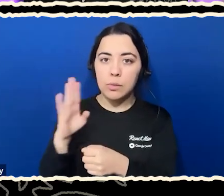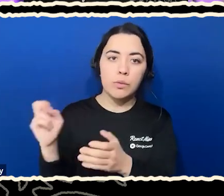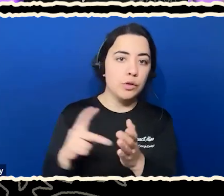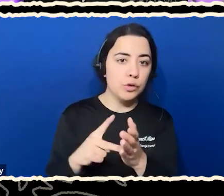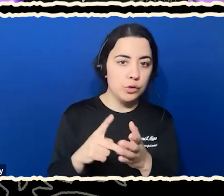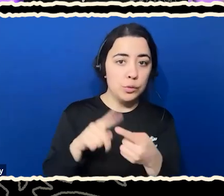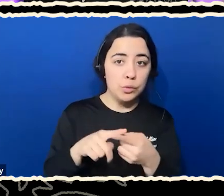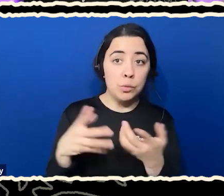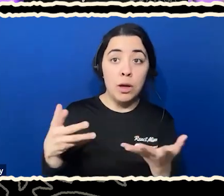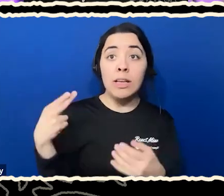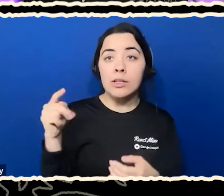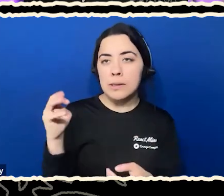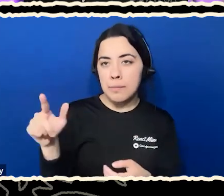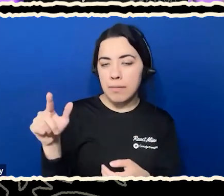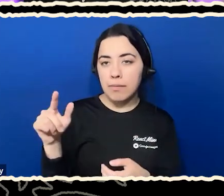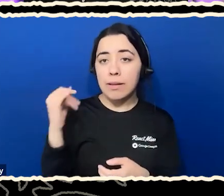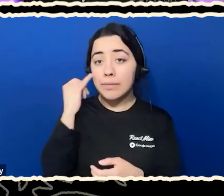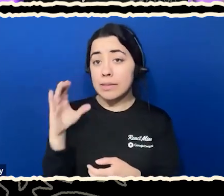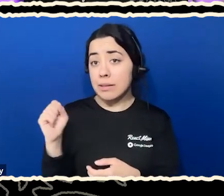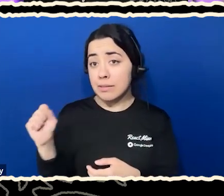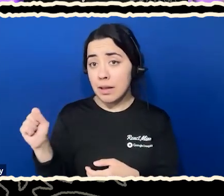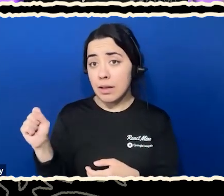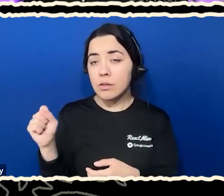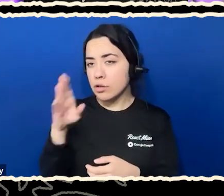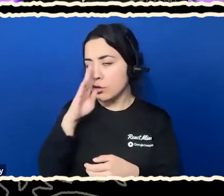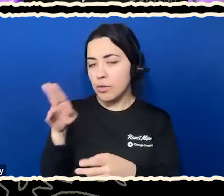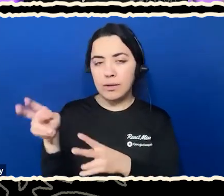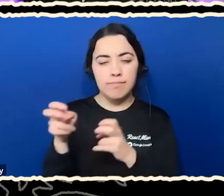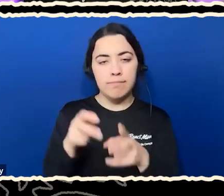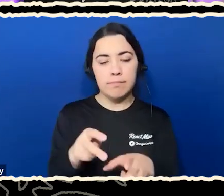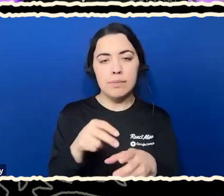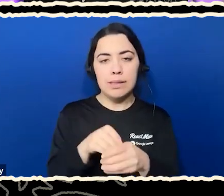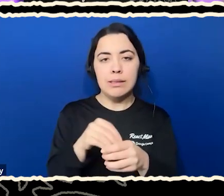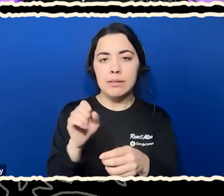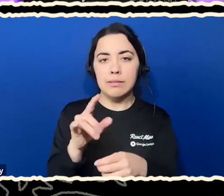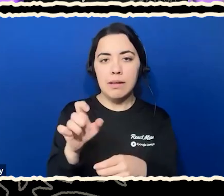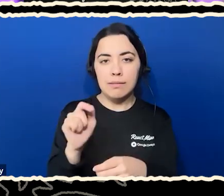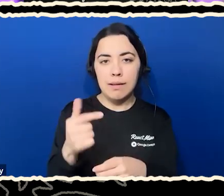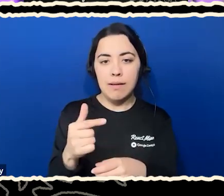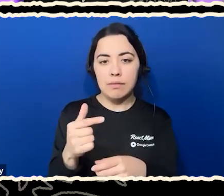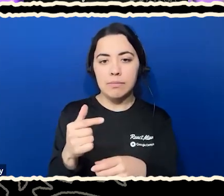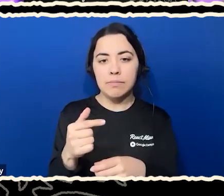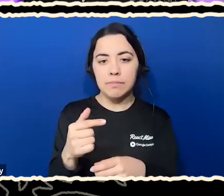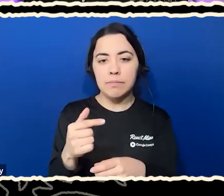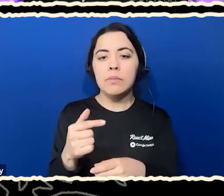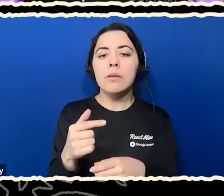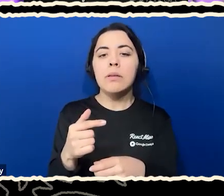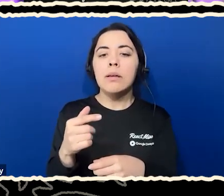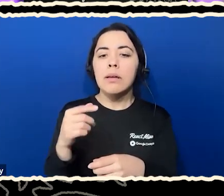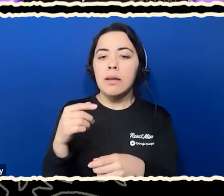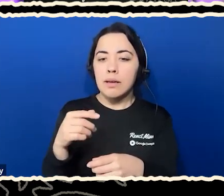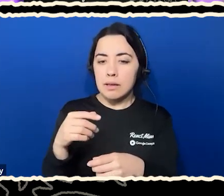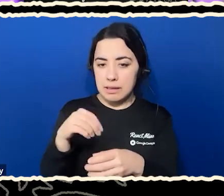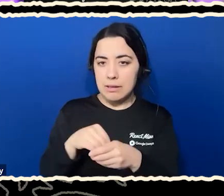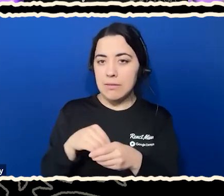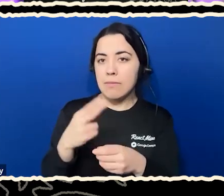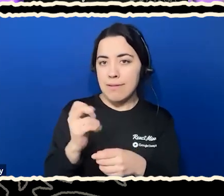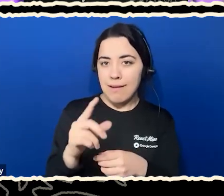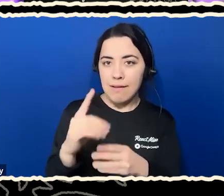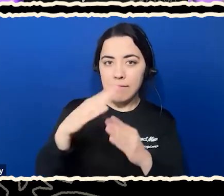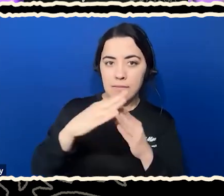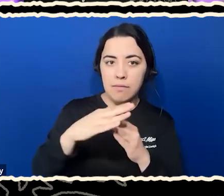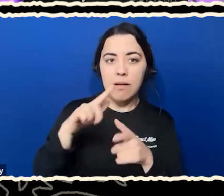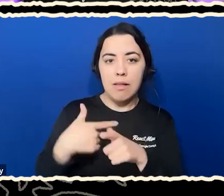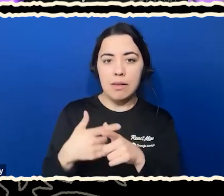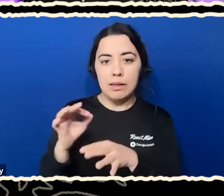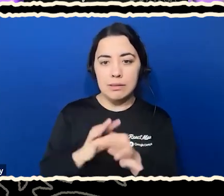HTML page. If there's CSS, we inject it directly into a style tag in the head. And instead of pasting the JavaScript, we turn it